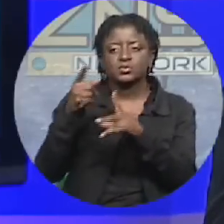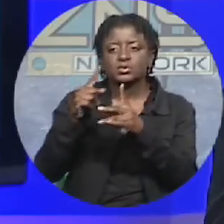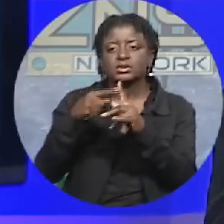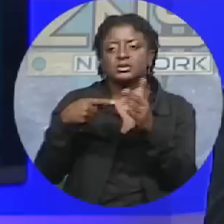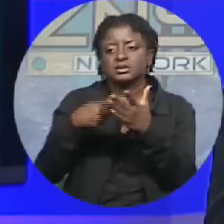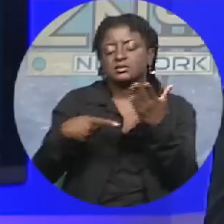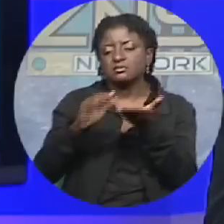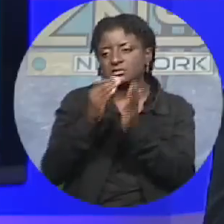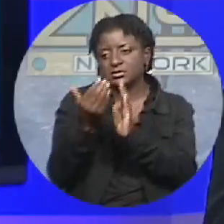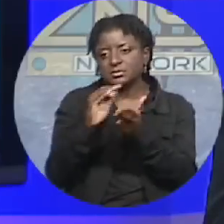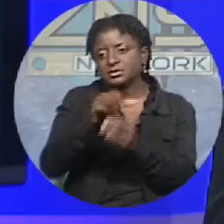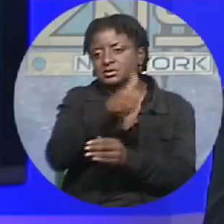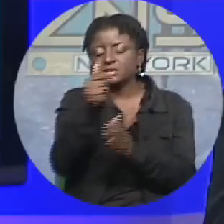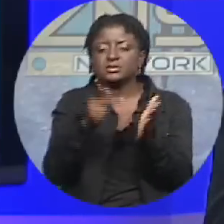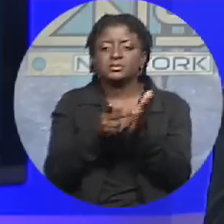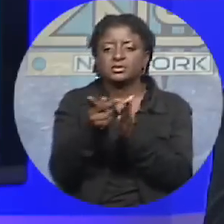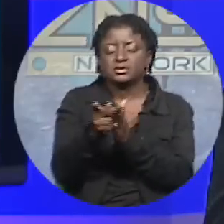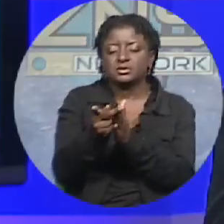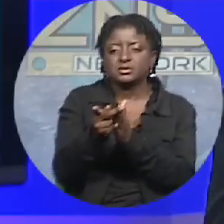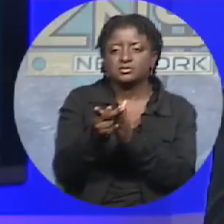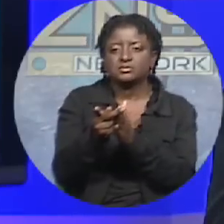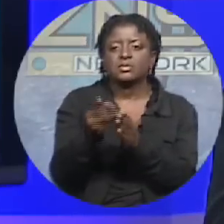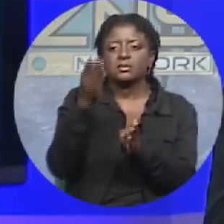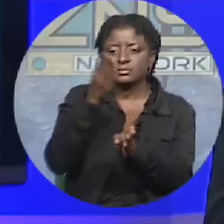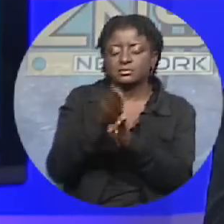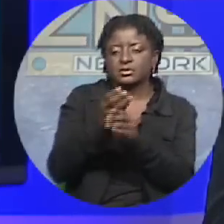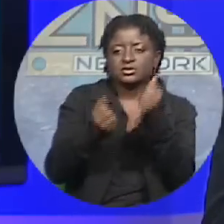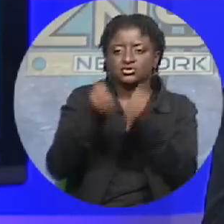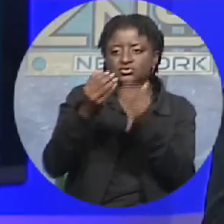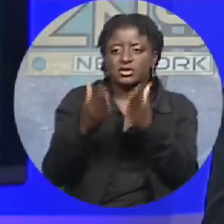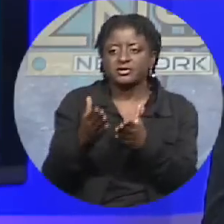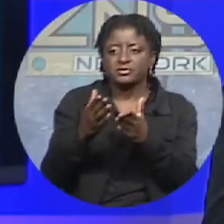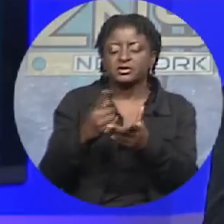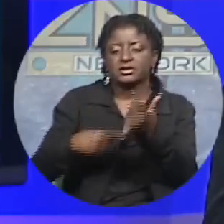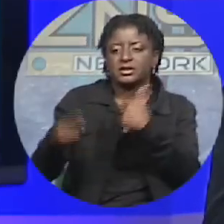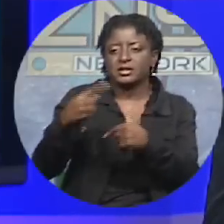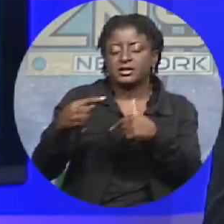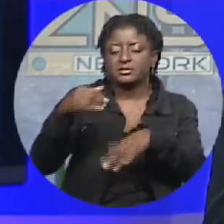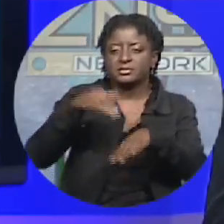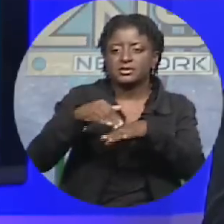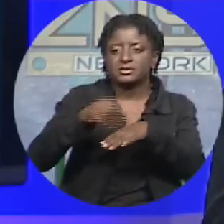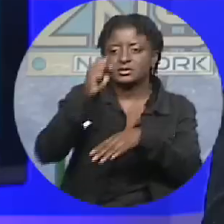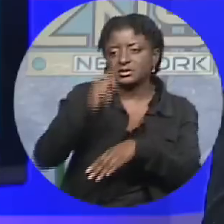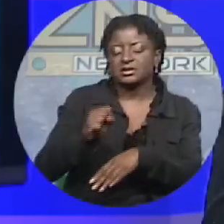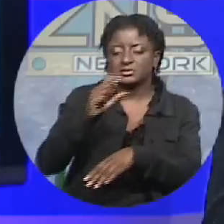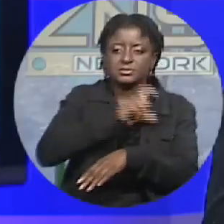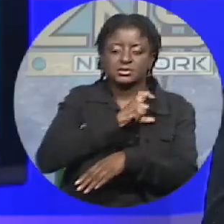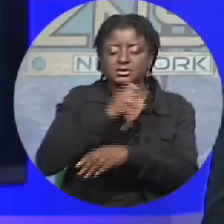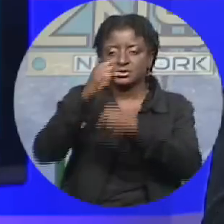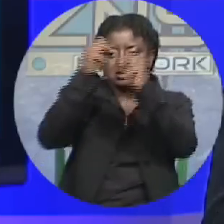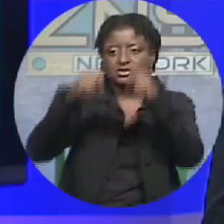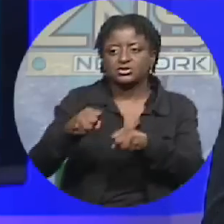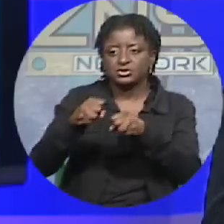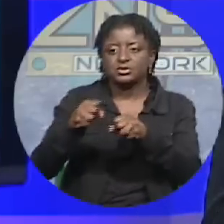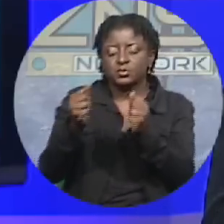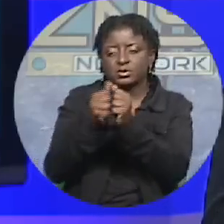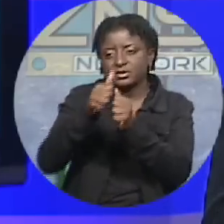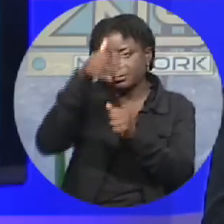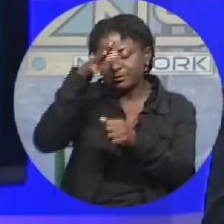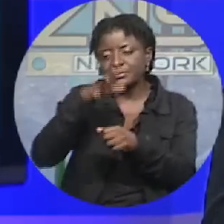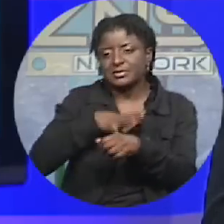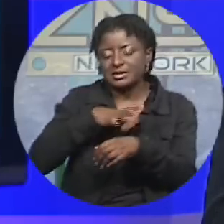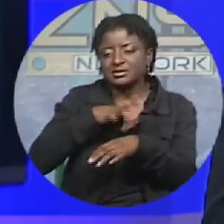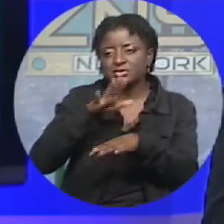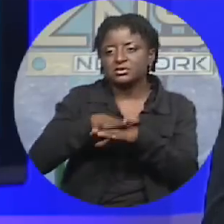another murder. What we know so far is that a bus driver turned up at the Southern Police Station on Market Street with a man inside who